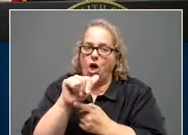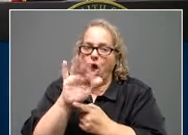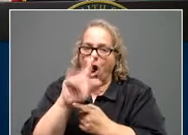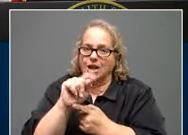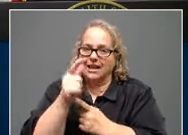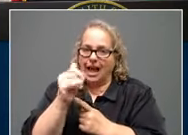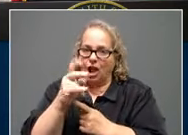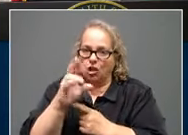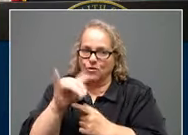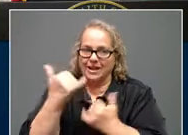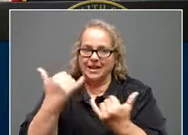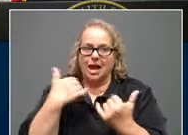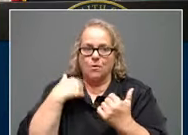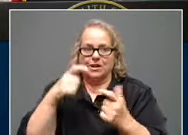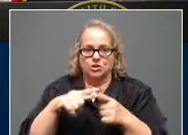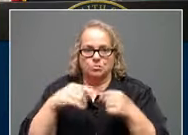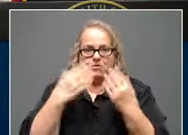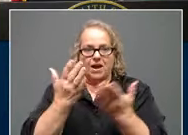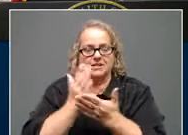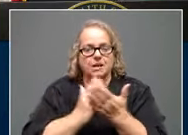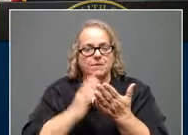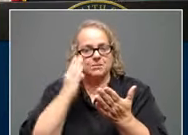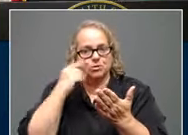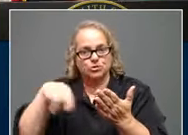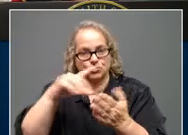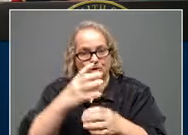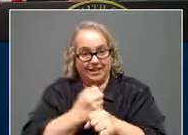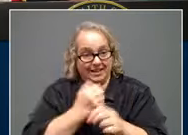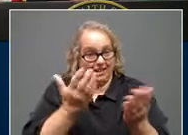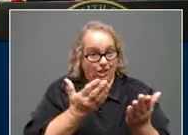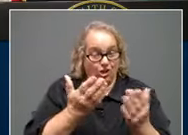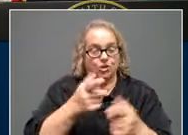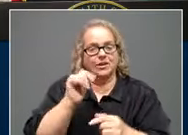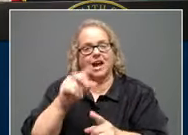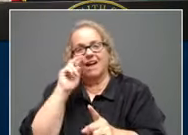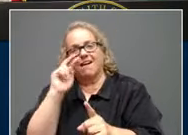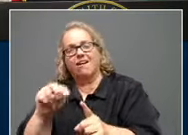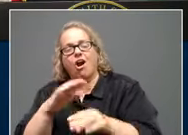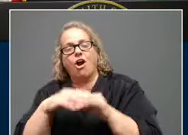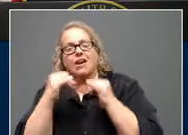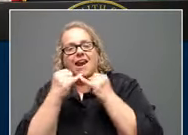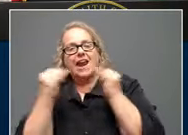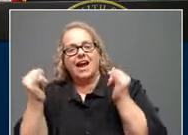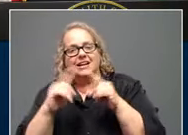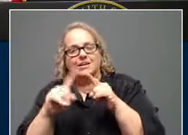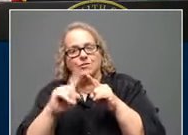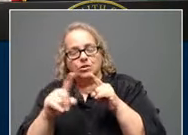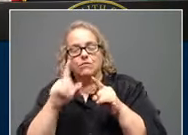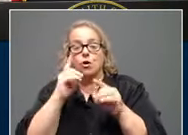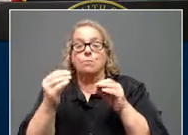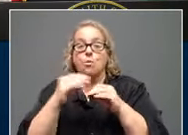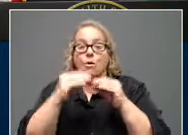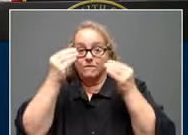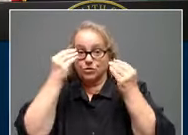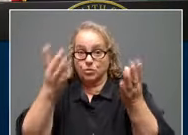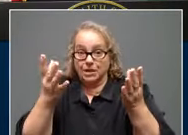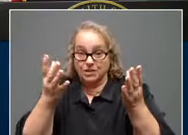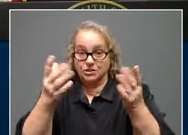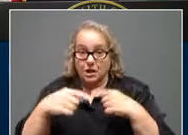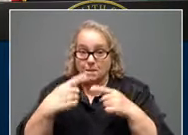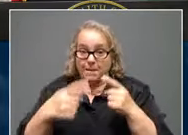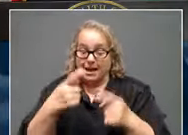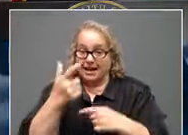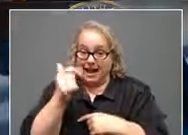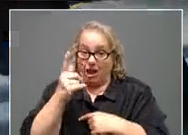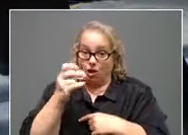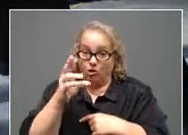we need to provide some of the experience you get here digitally and online. So for more information about the gallery or